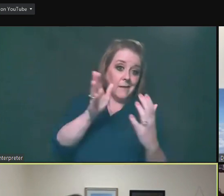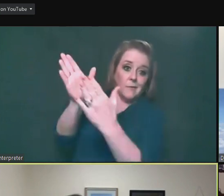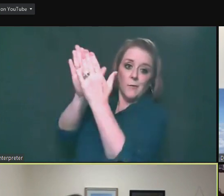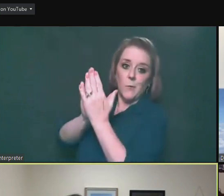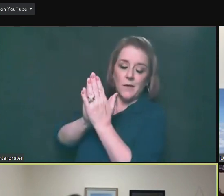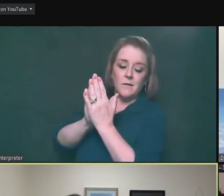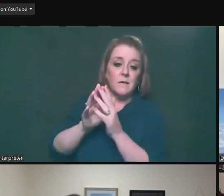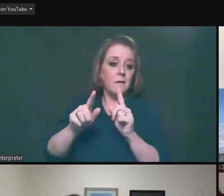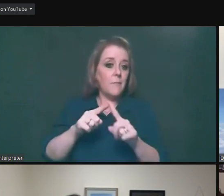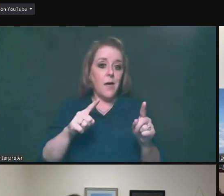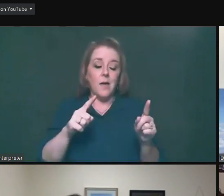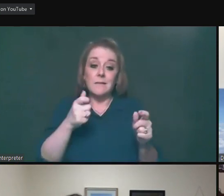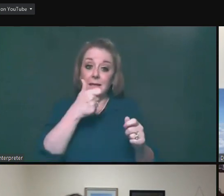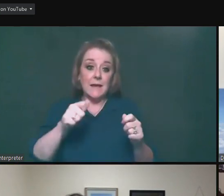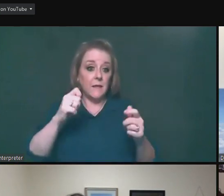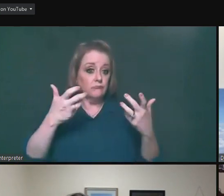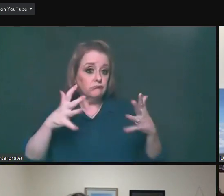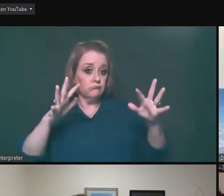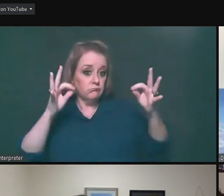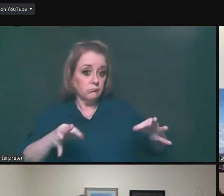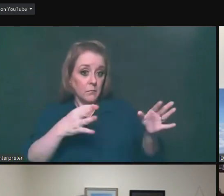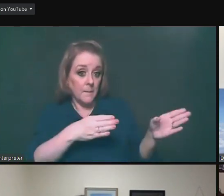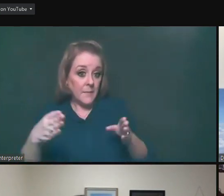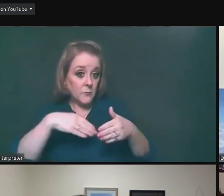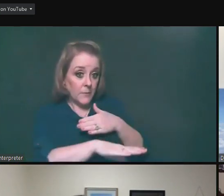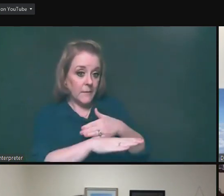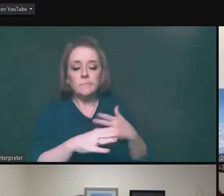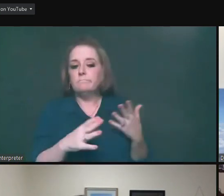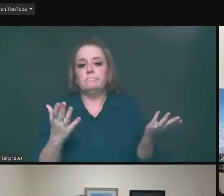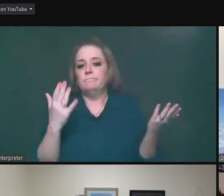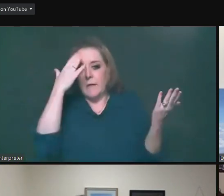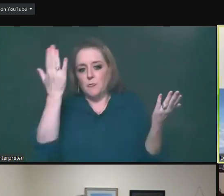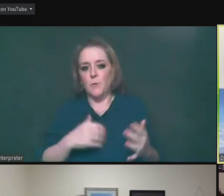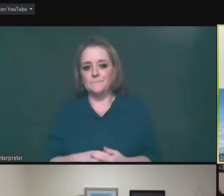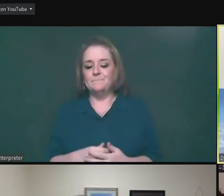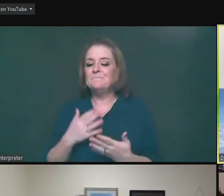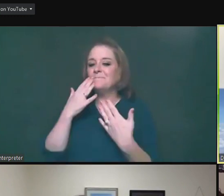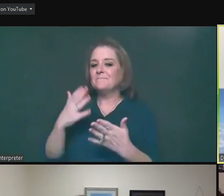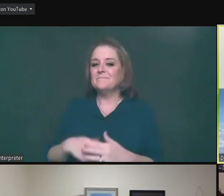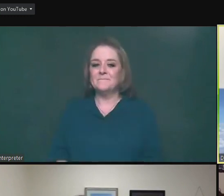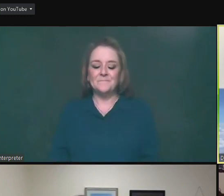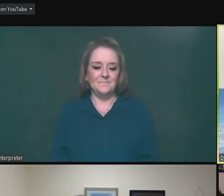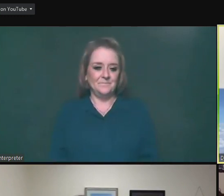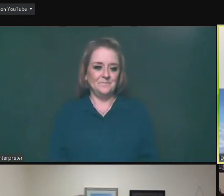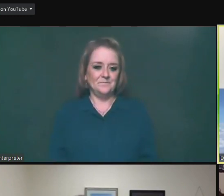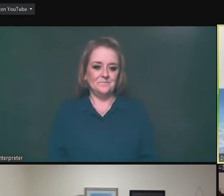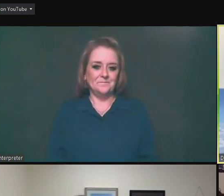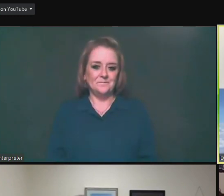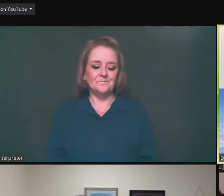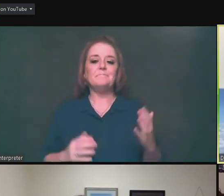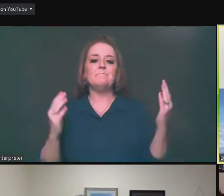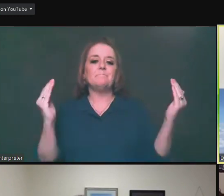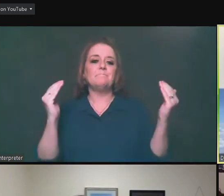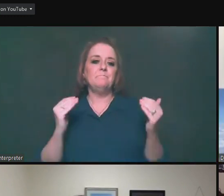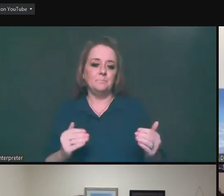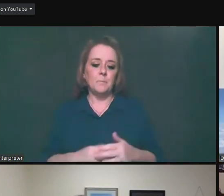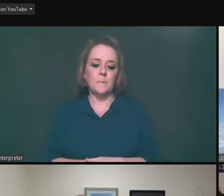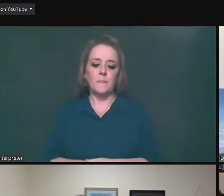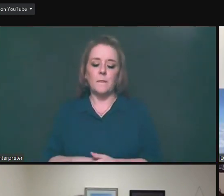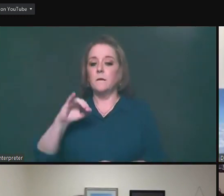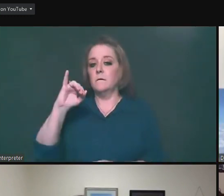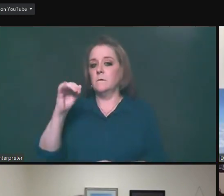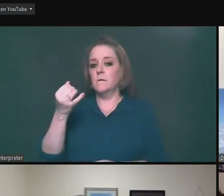currently. Okay, thank you. That's all I have. Thanks, Brady. Thank you, Brady. Next, we have